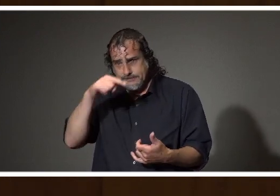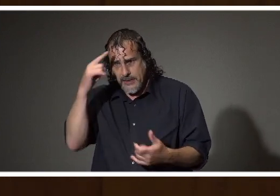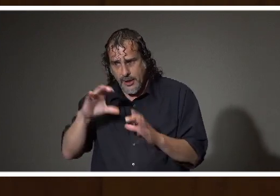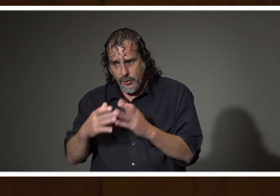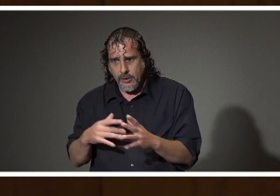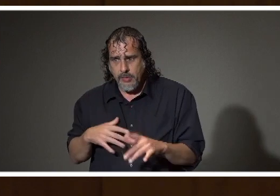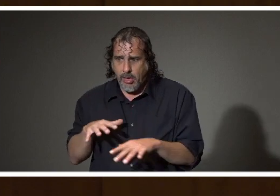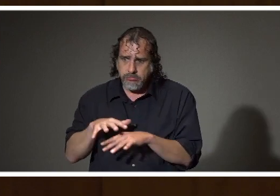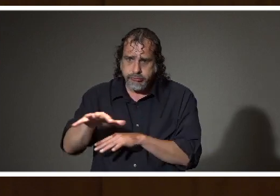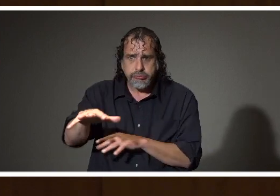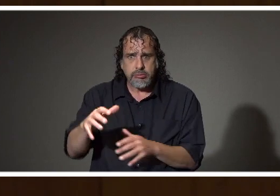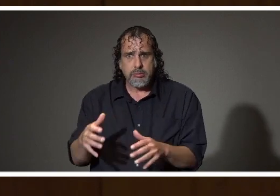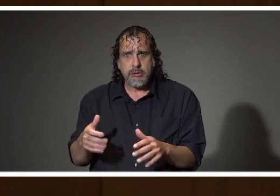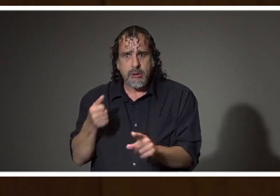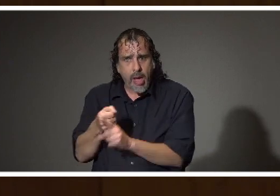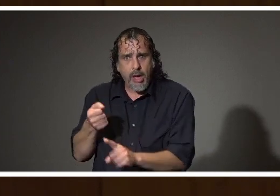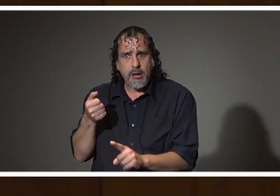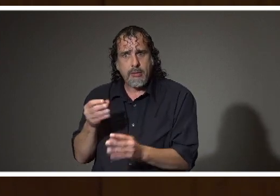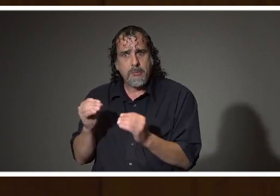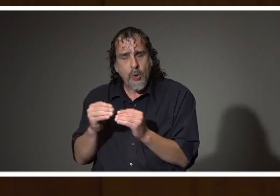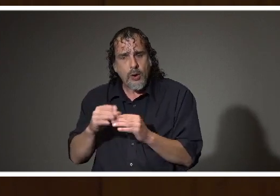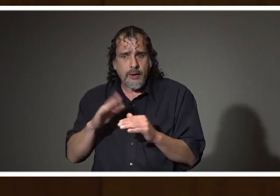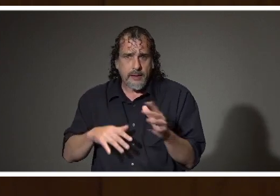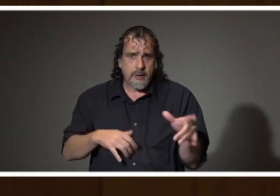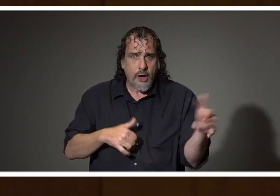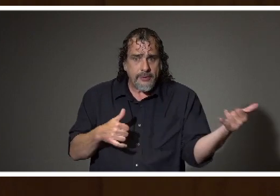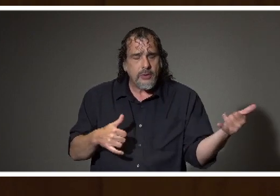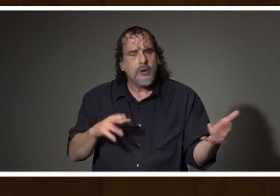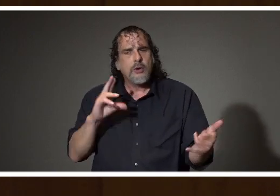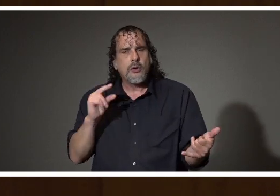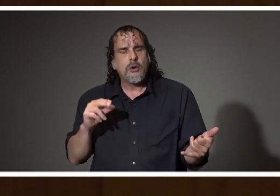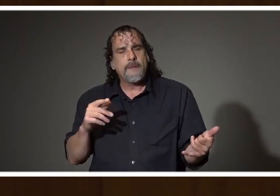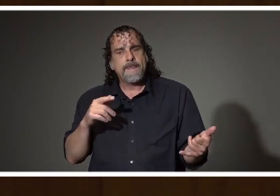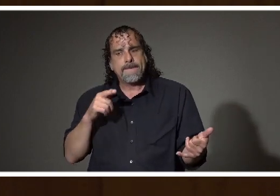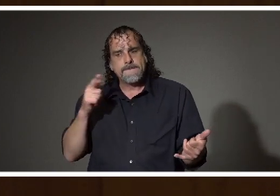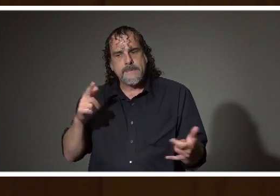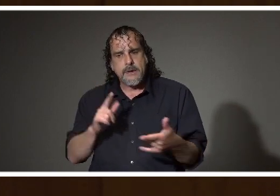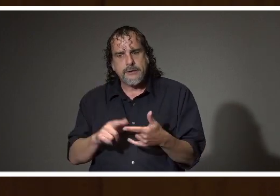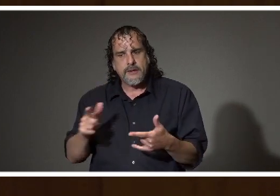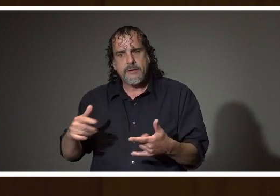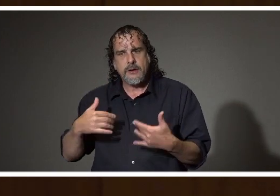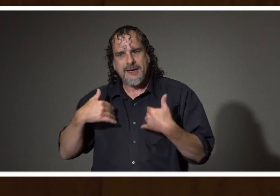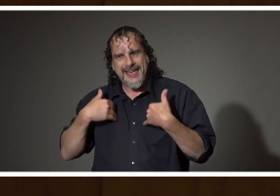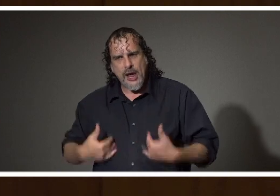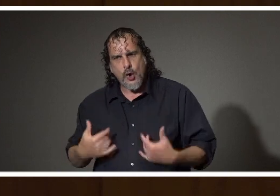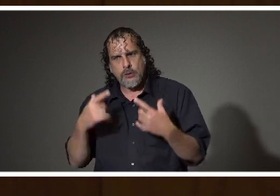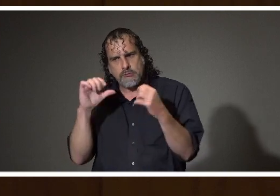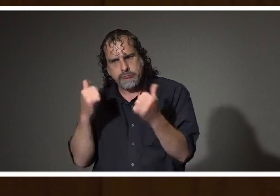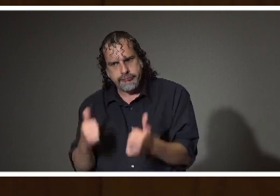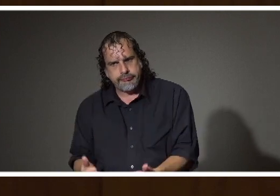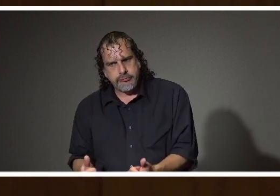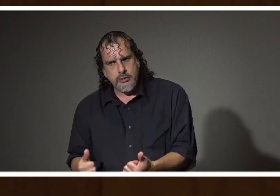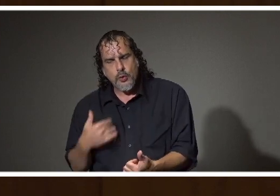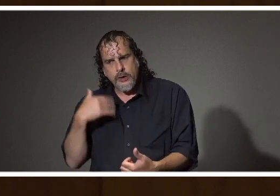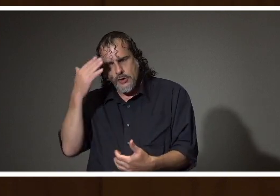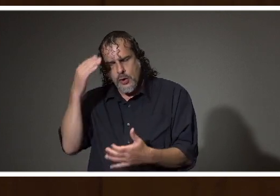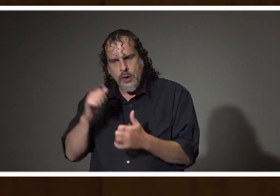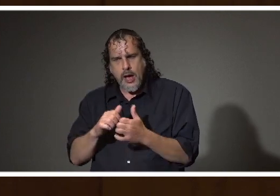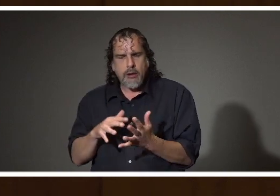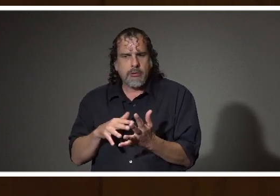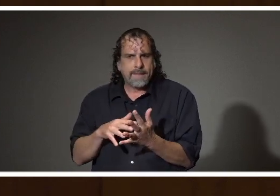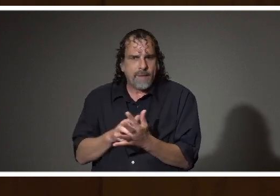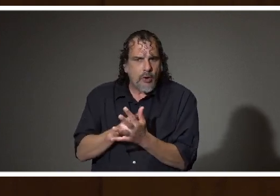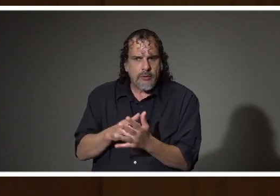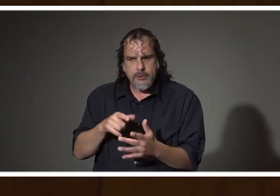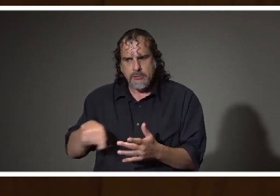that's been impacted, but also too because of these historic health disparities. We know how vulnerable